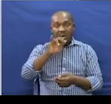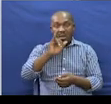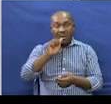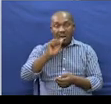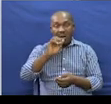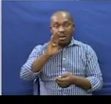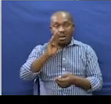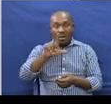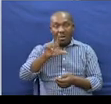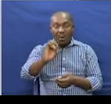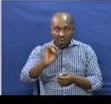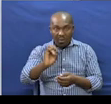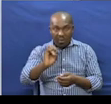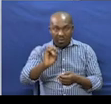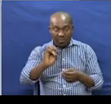that cause